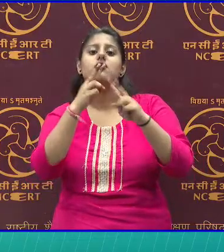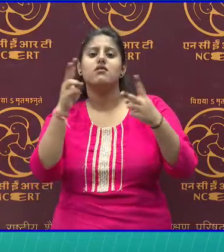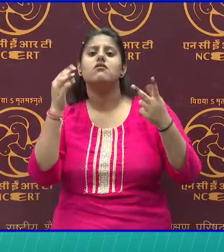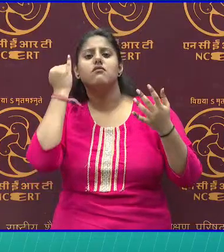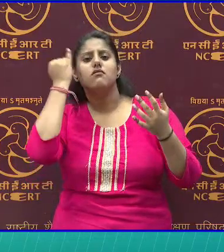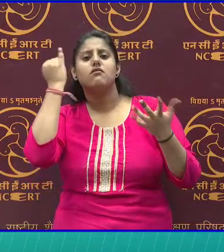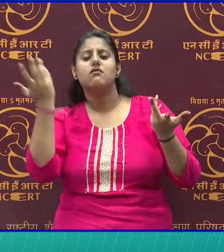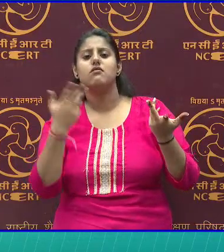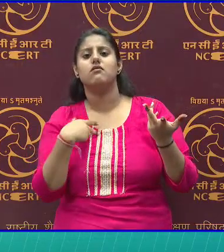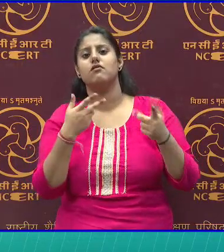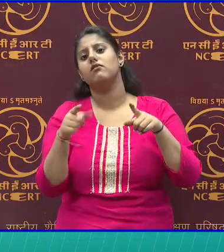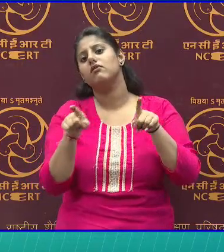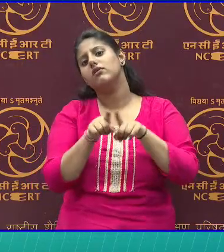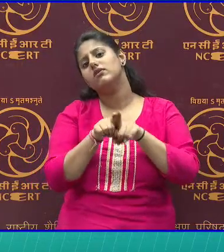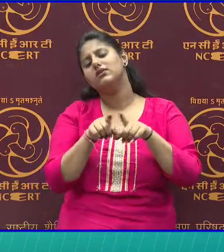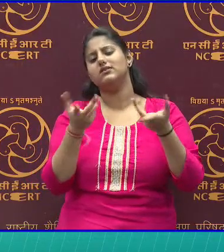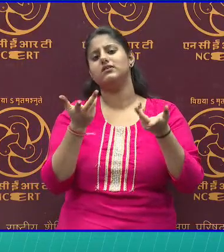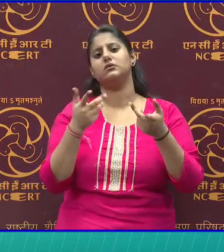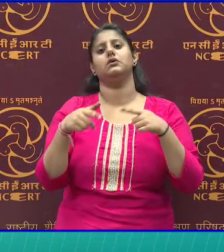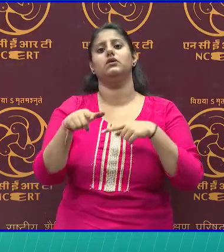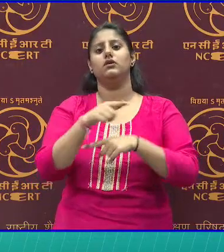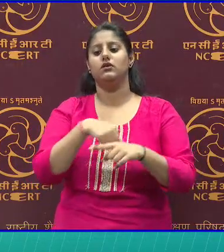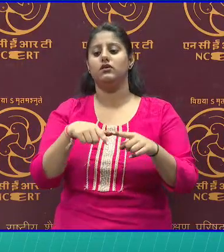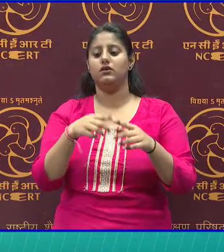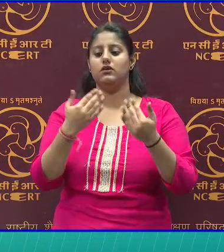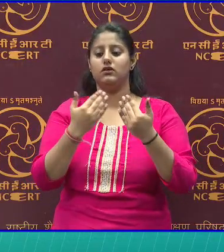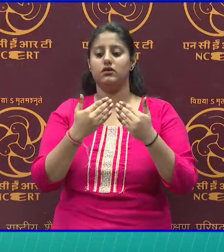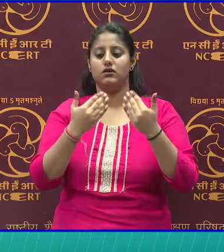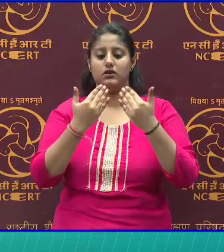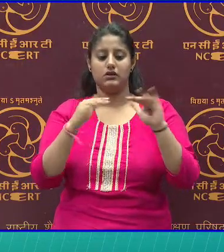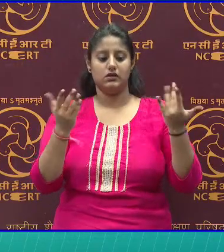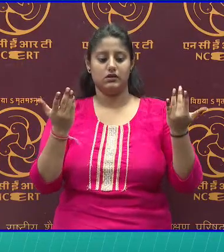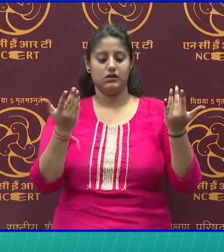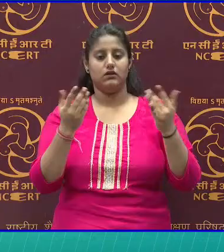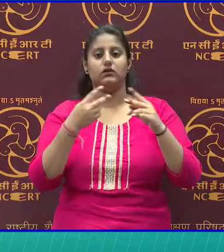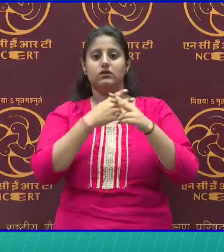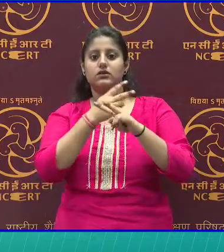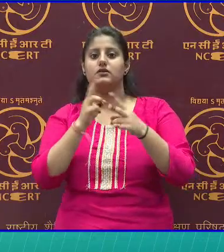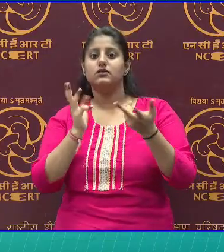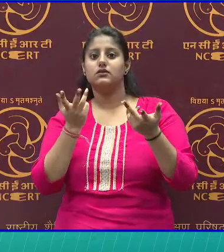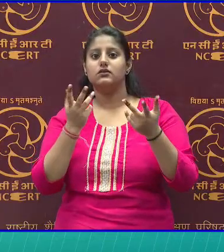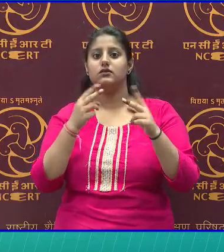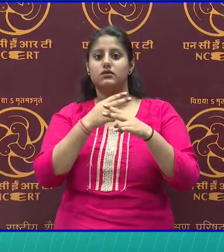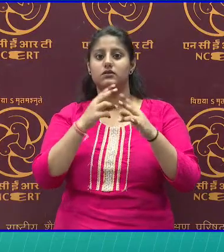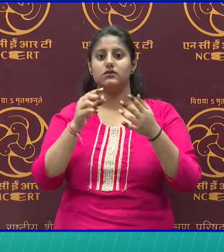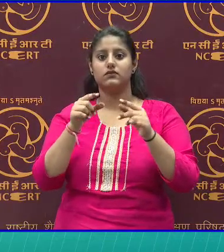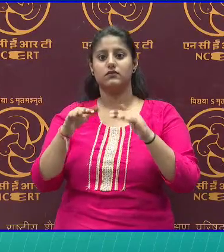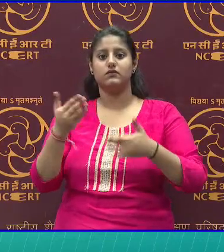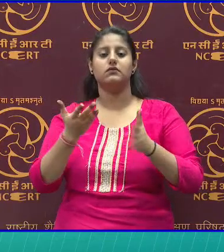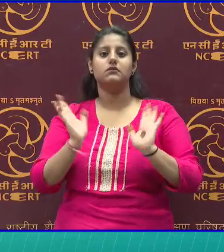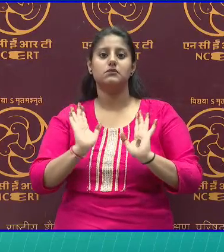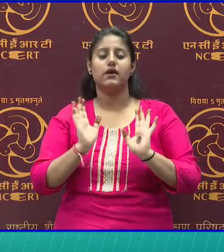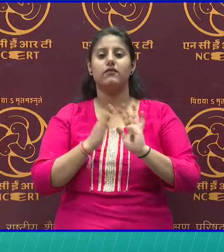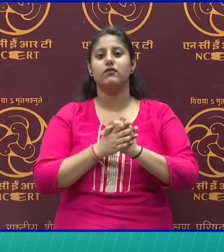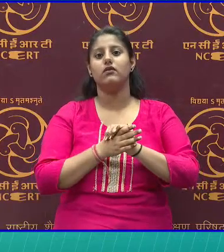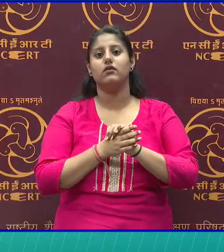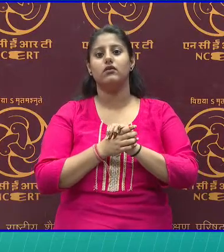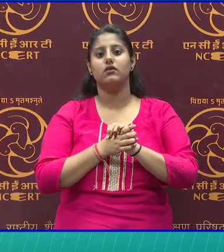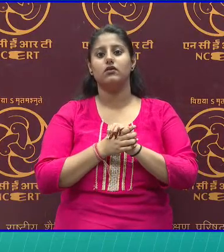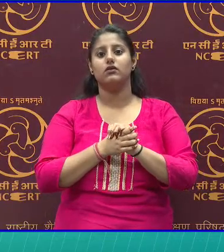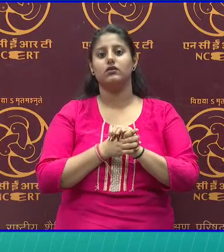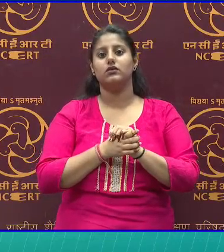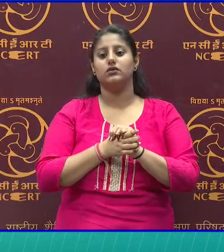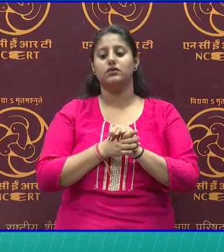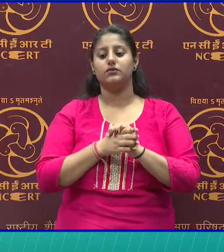the nuances of these and the smaller nuances of these different disciplines as well. Great. Yeah. So if